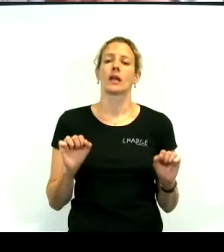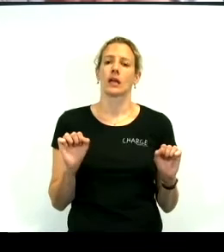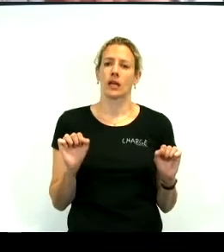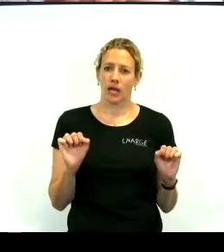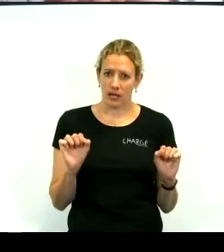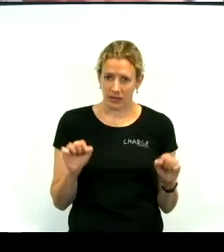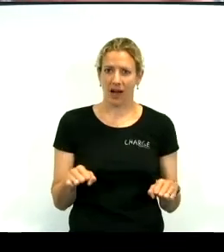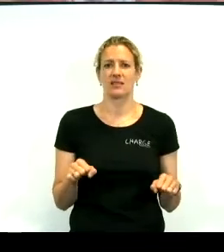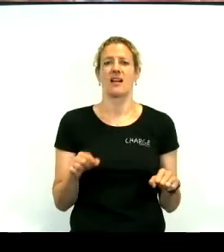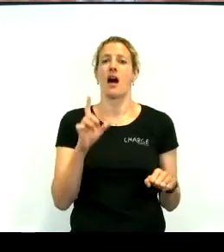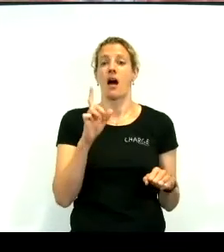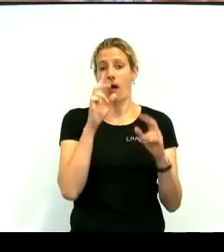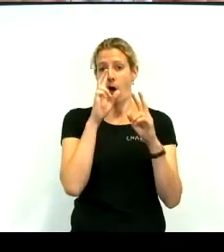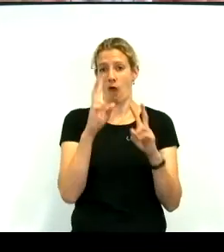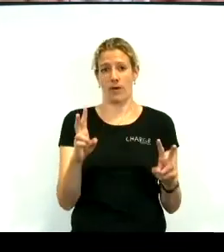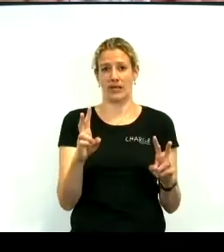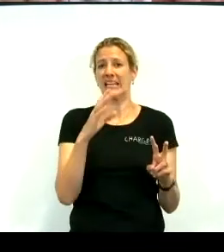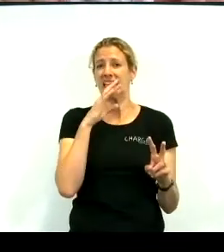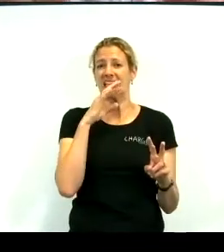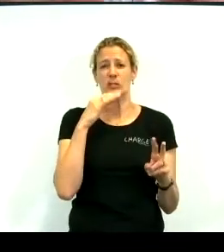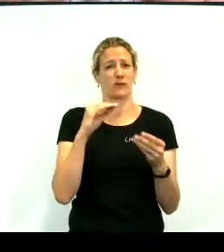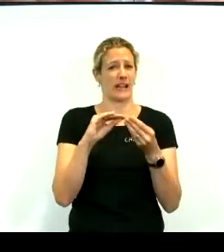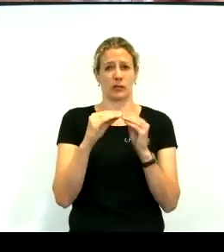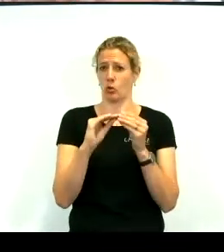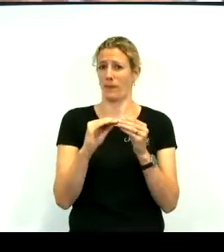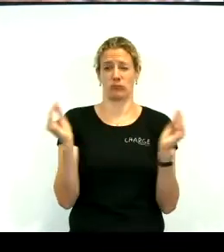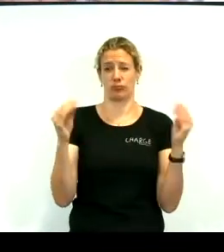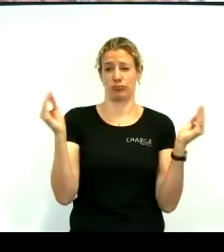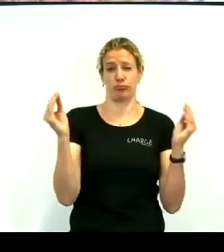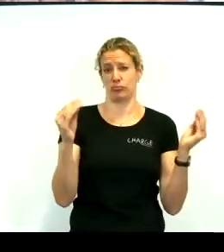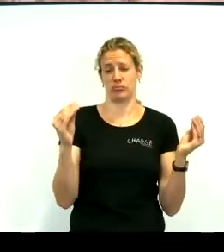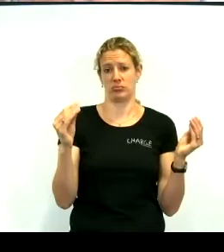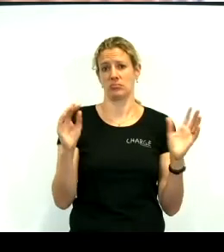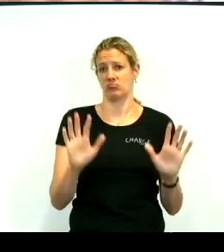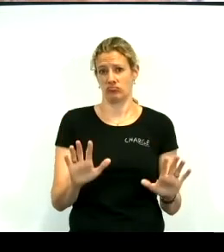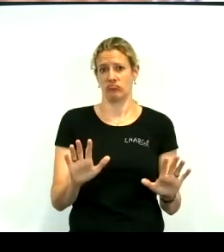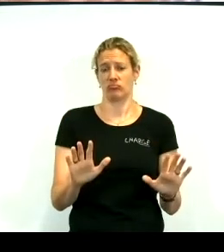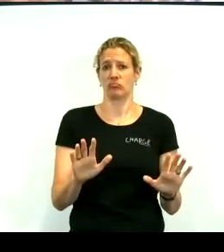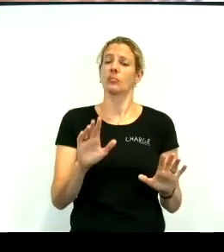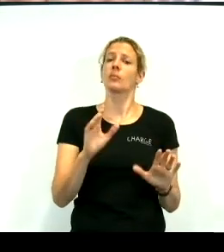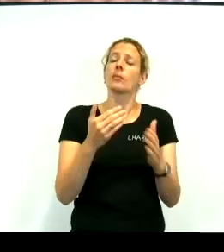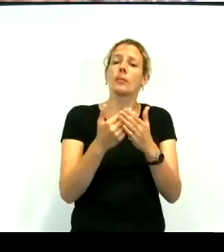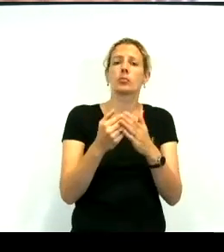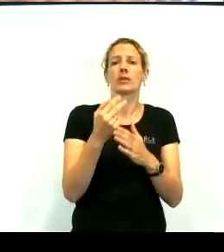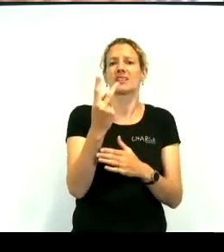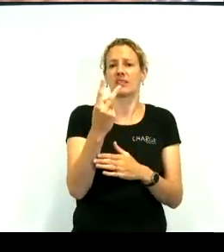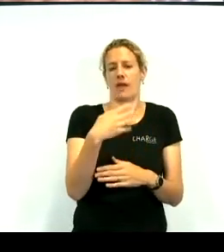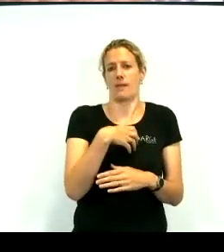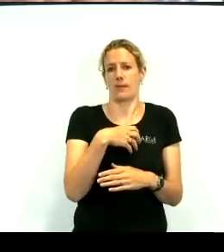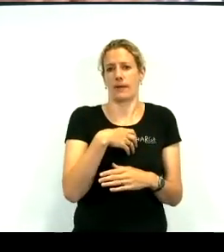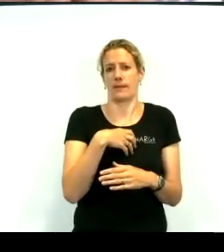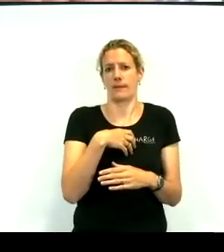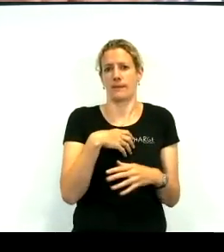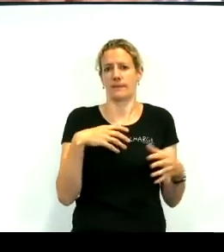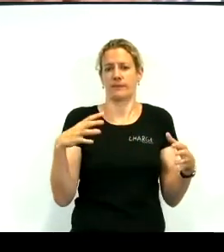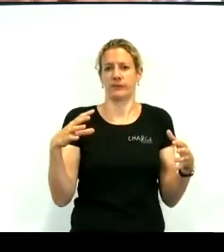complex. If the two issues need to be addressed alongside each other, then yes, I would put them into